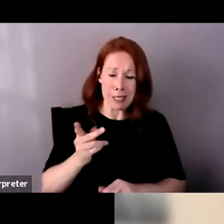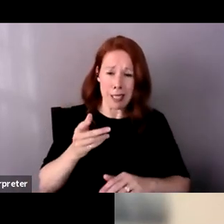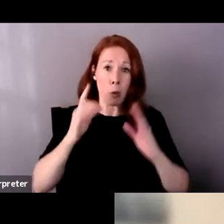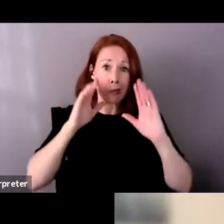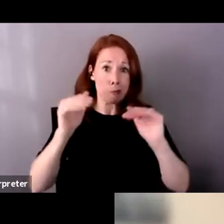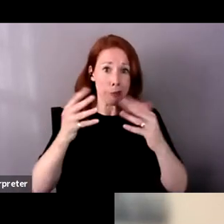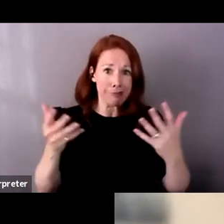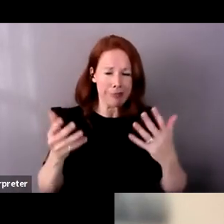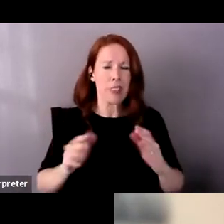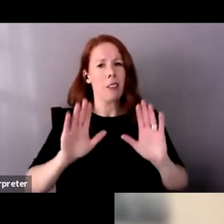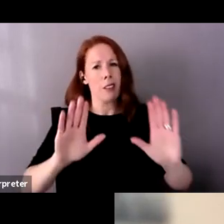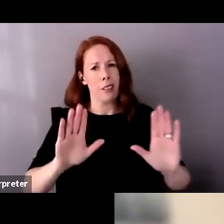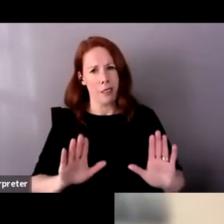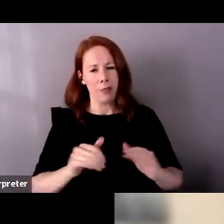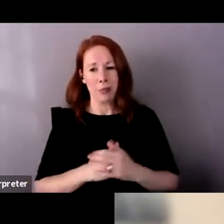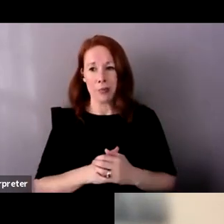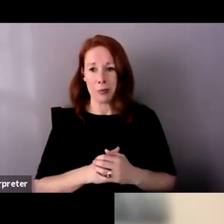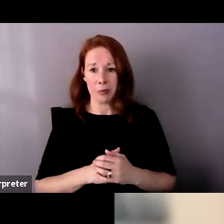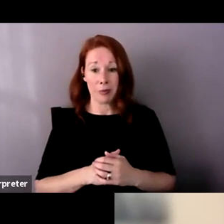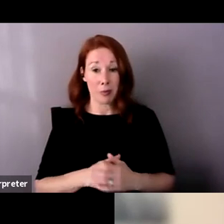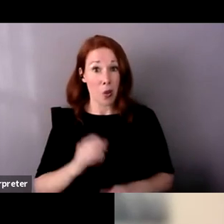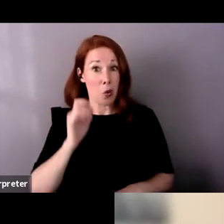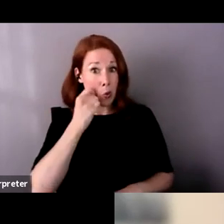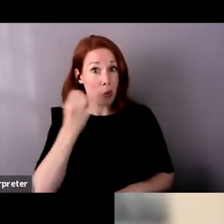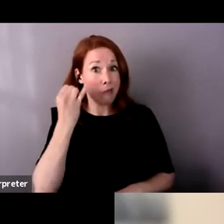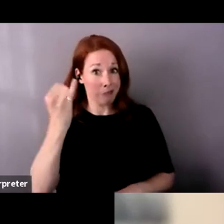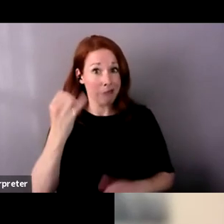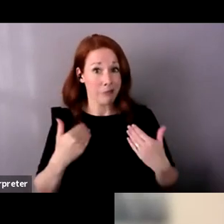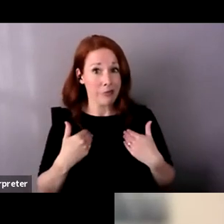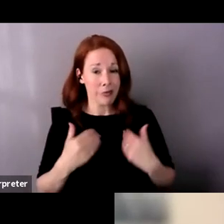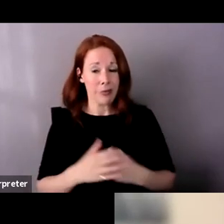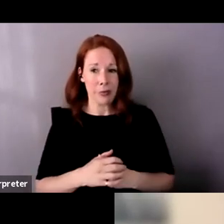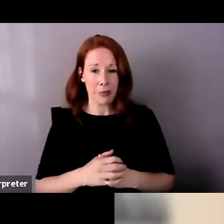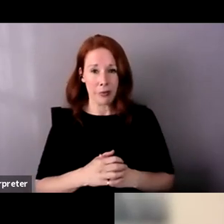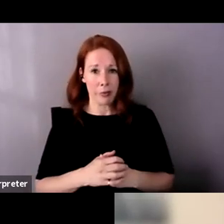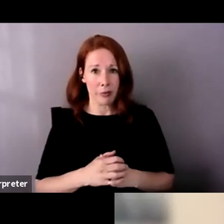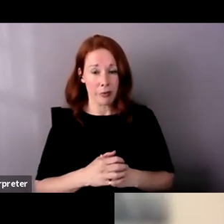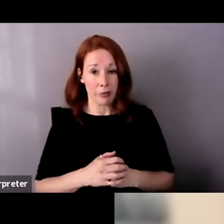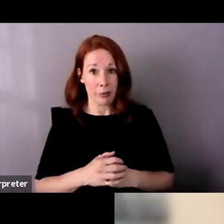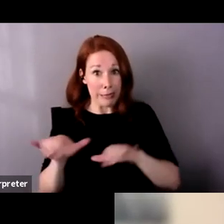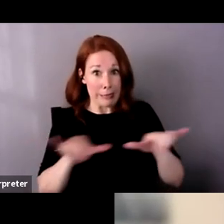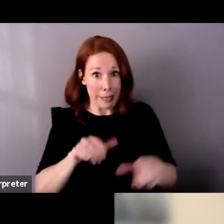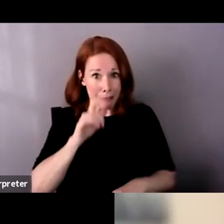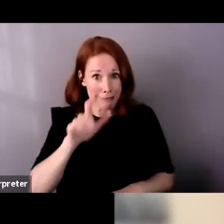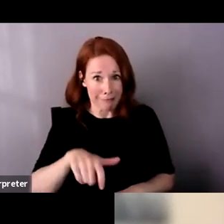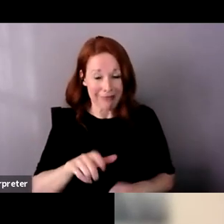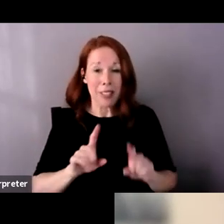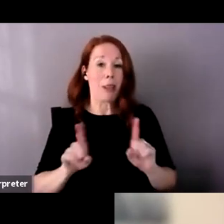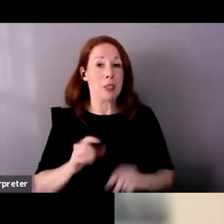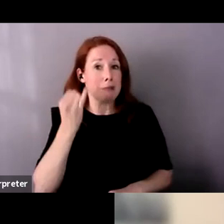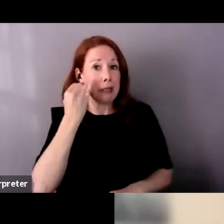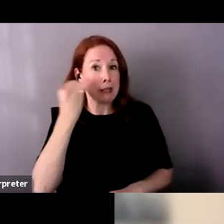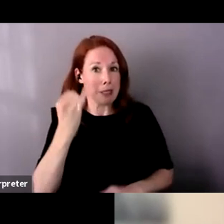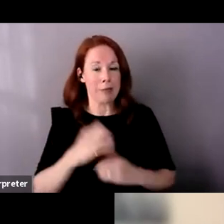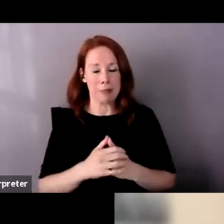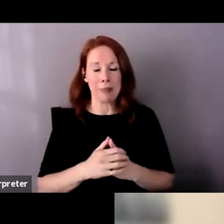Well, one of the things that I saw that was really cool, you don't necessarily have to do this. This is kind of a little